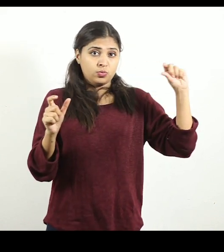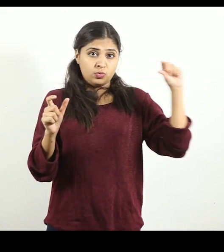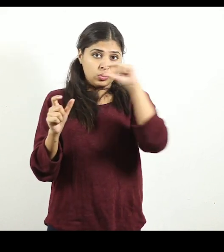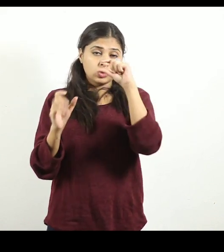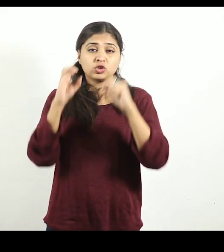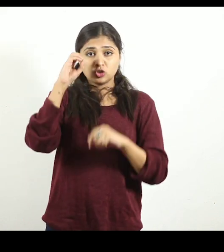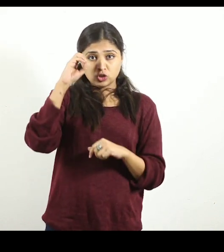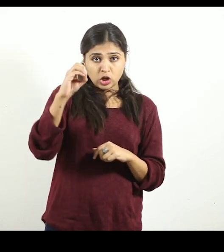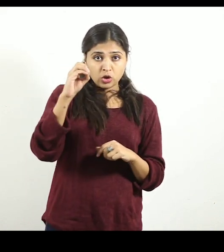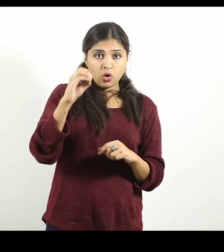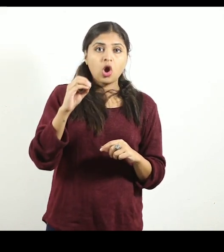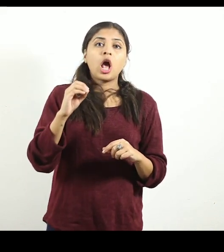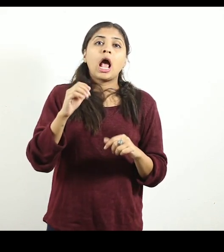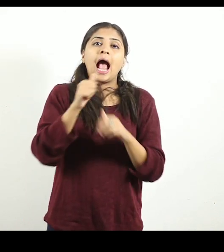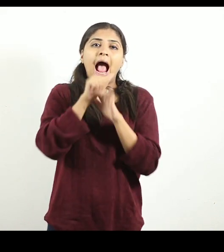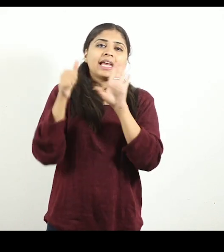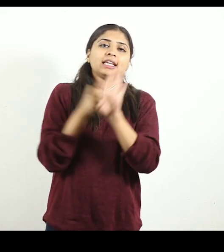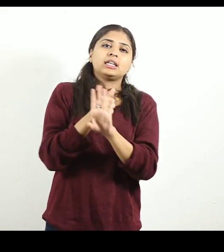hidden.